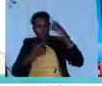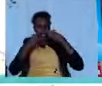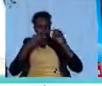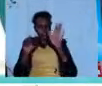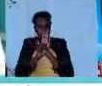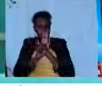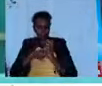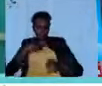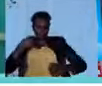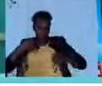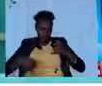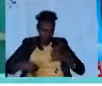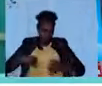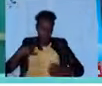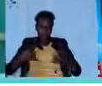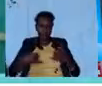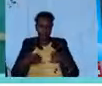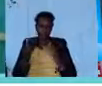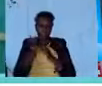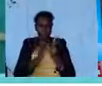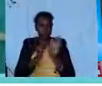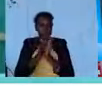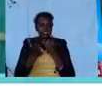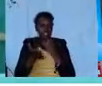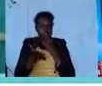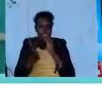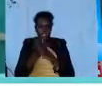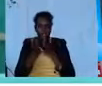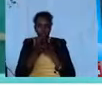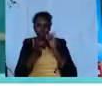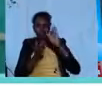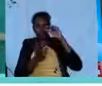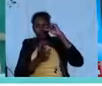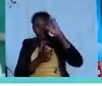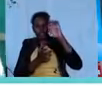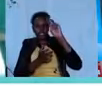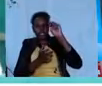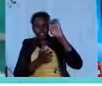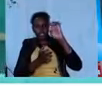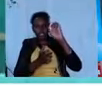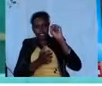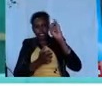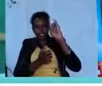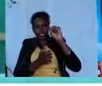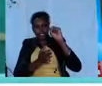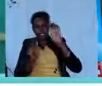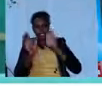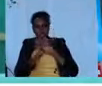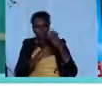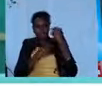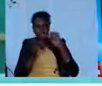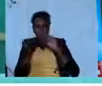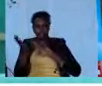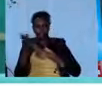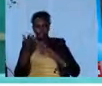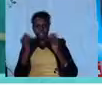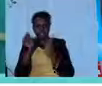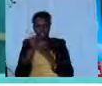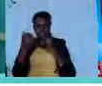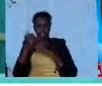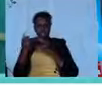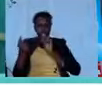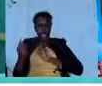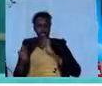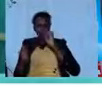of joy. The Bible says in the book of Jeremiah 30, verse 17, that I will